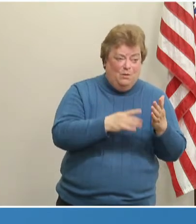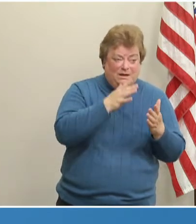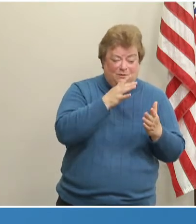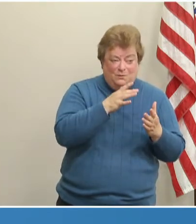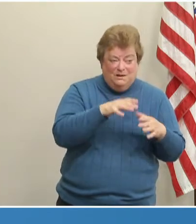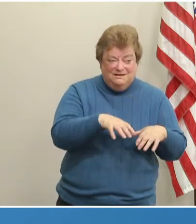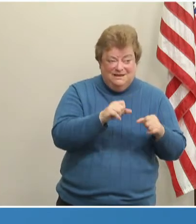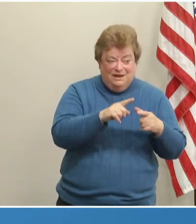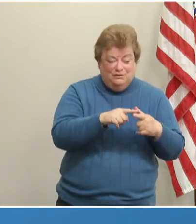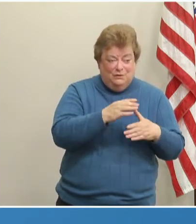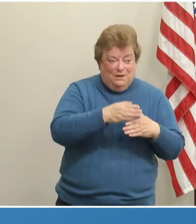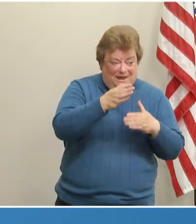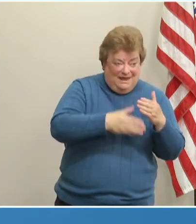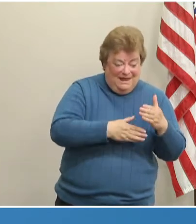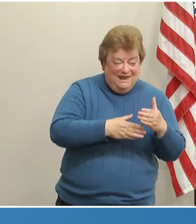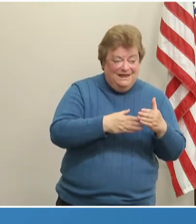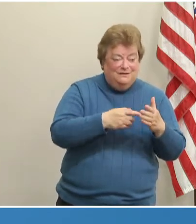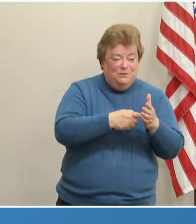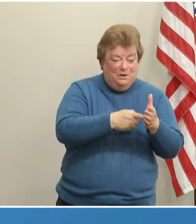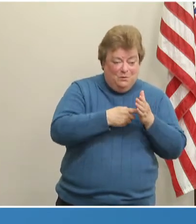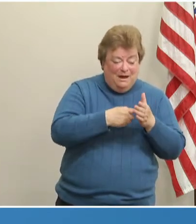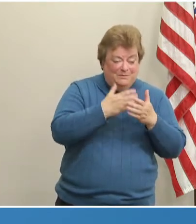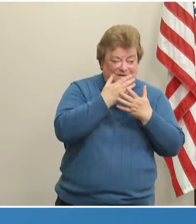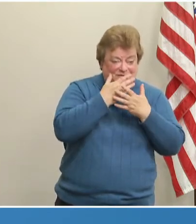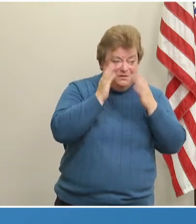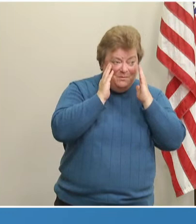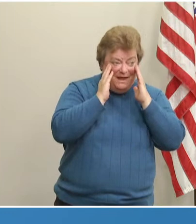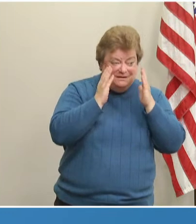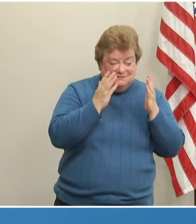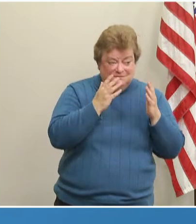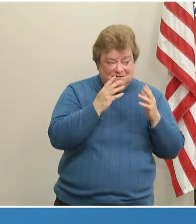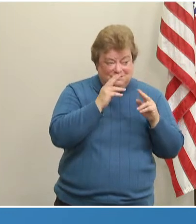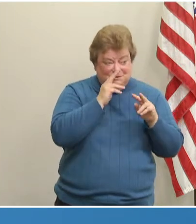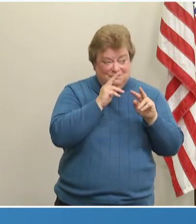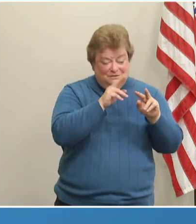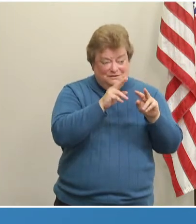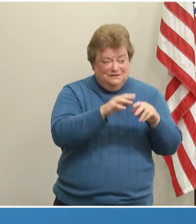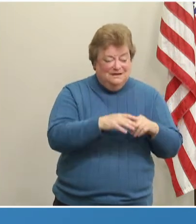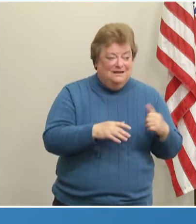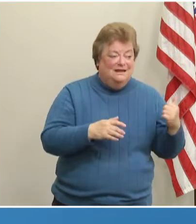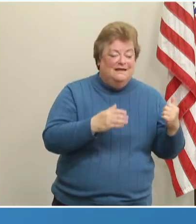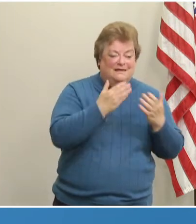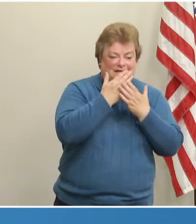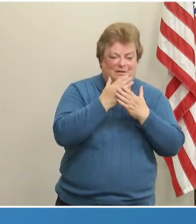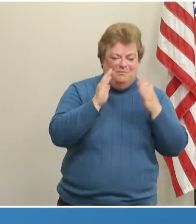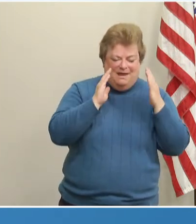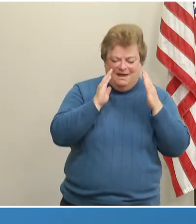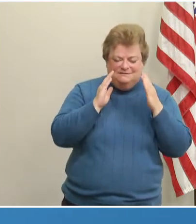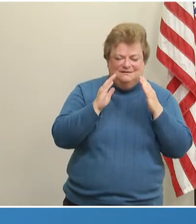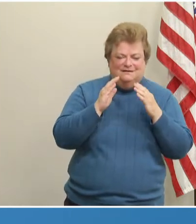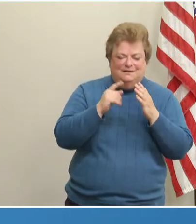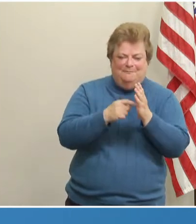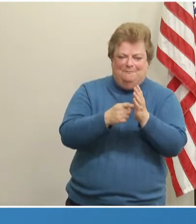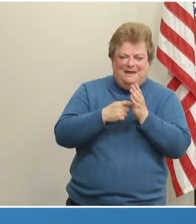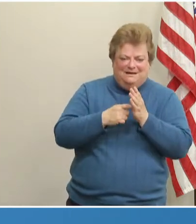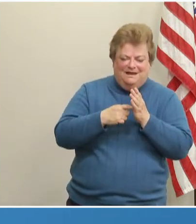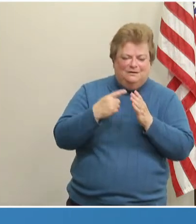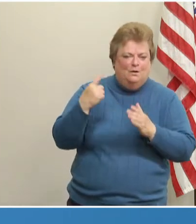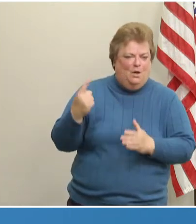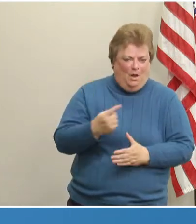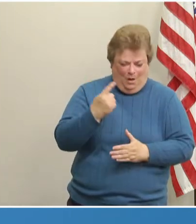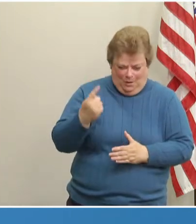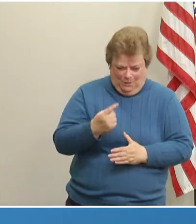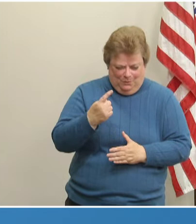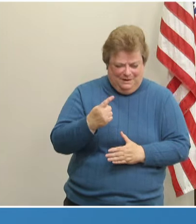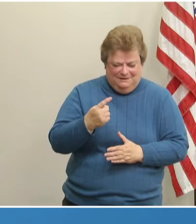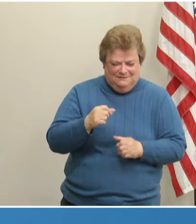mask mandate, or if that's something that's on your radar at this point? Mask mandate is always on our radar, and we